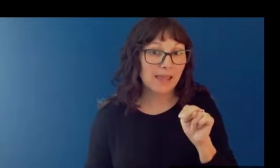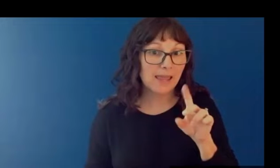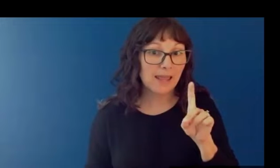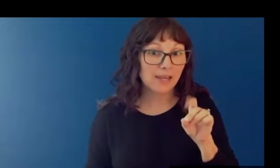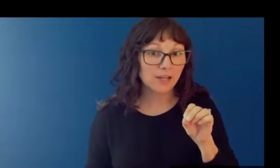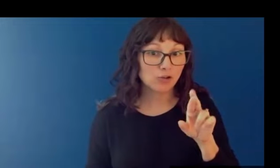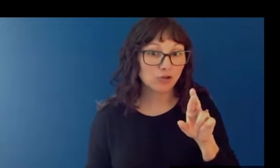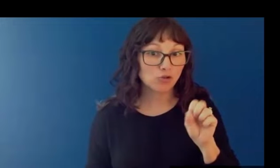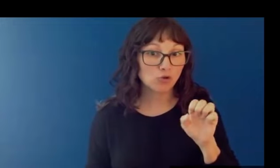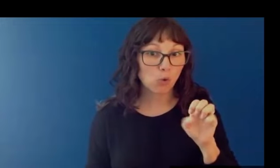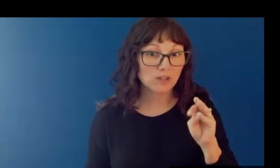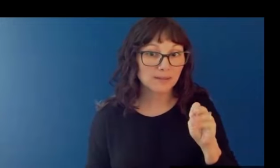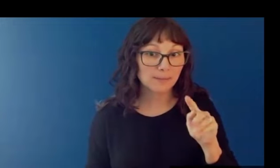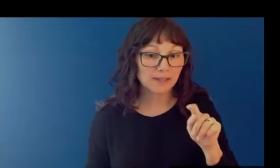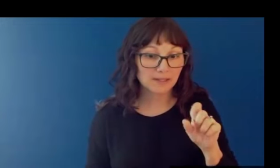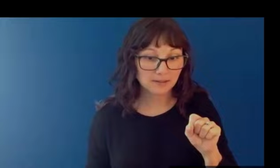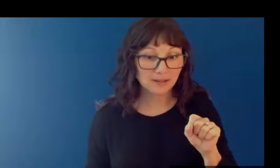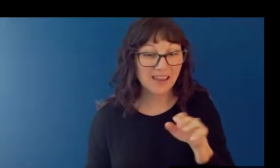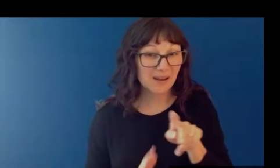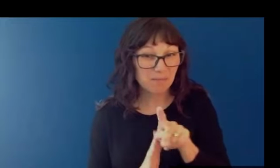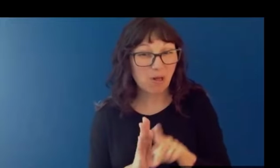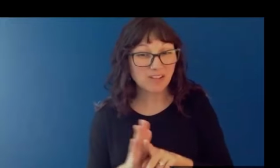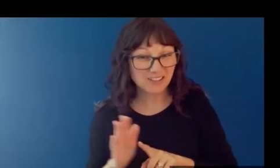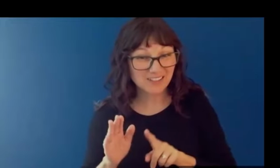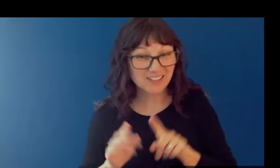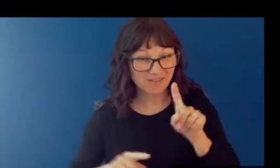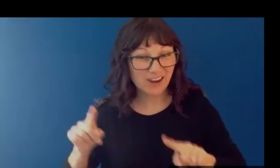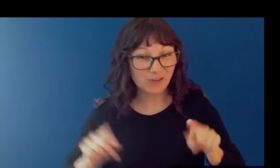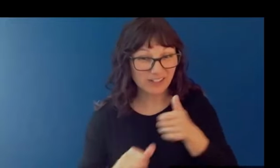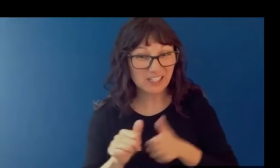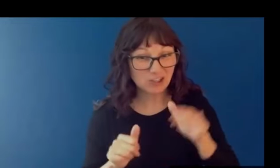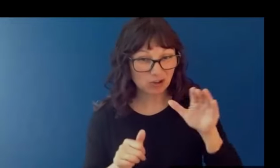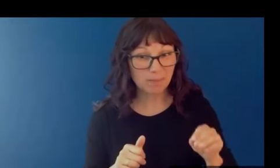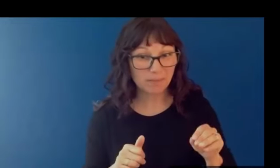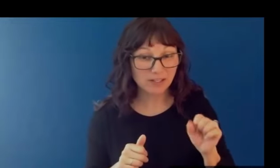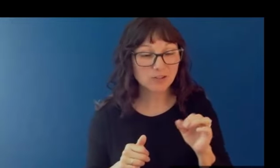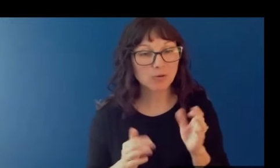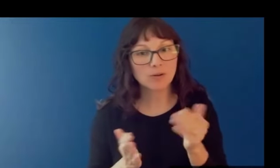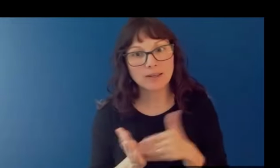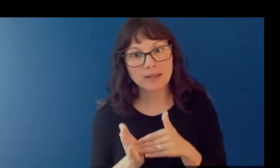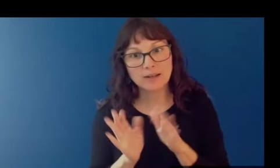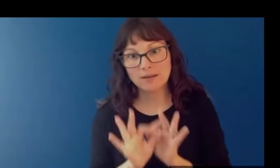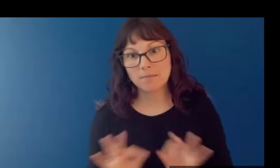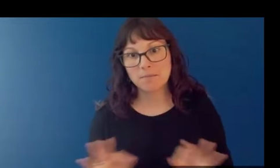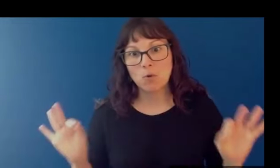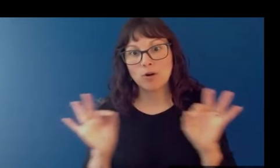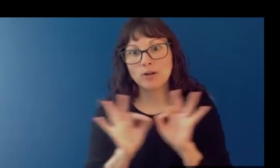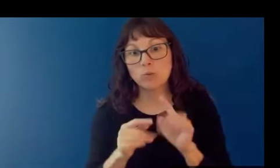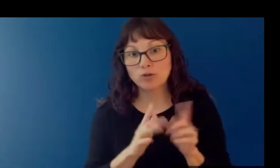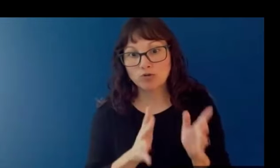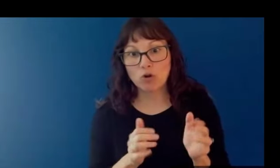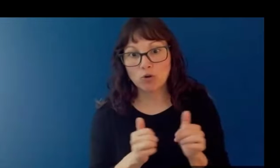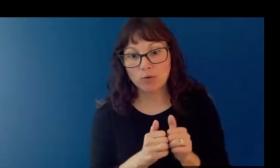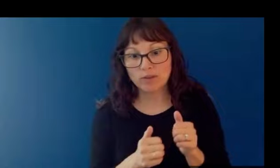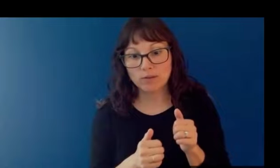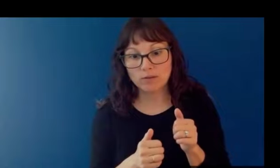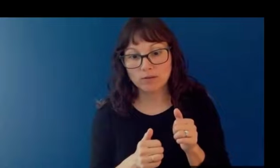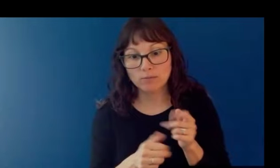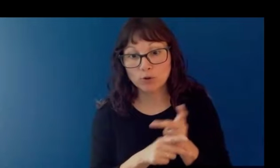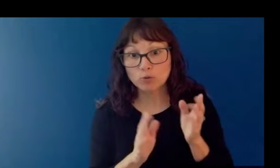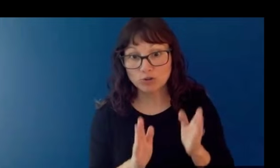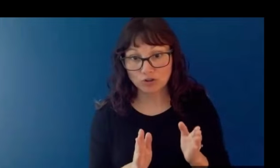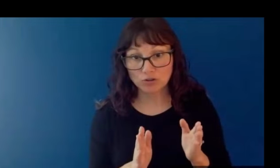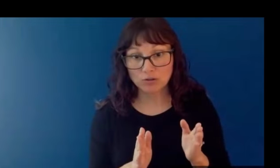And policies vary between company and company. So again, it's really important when you talk to the